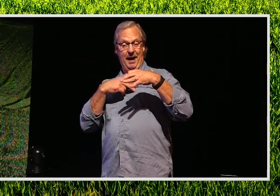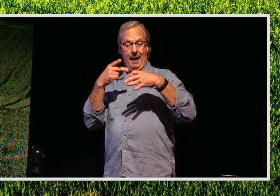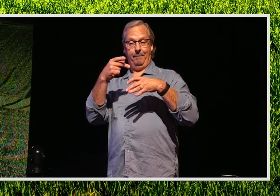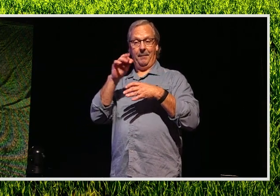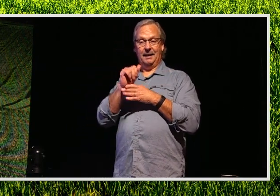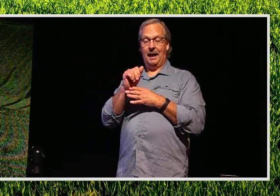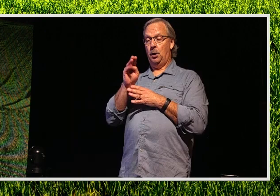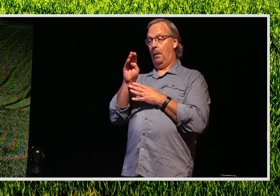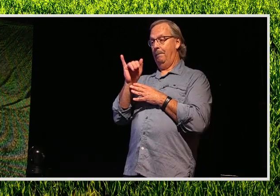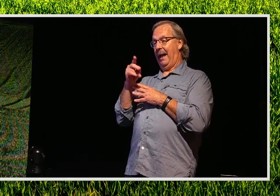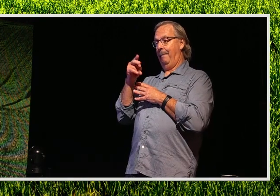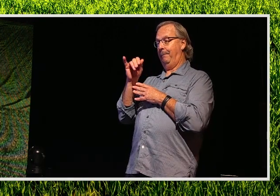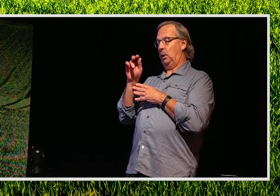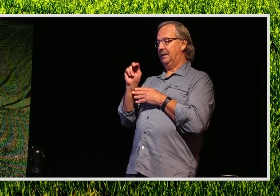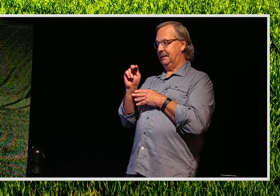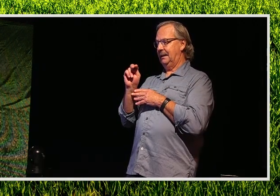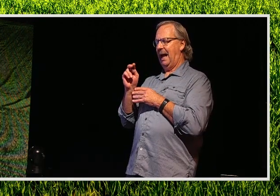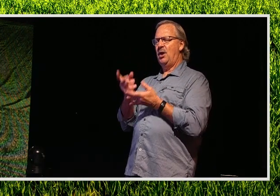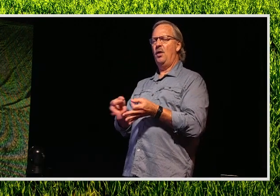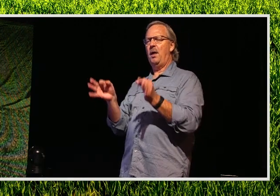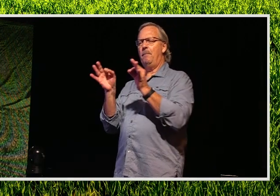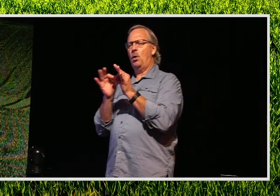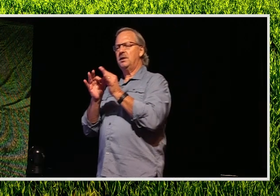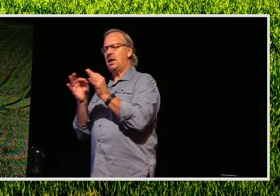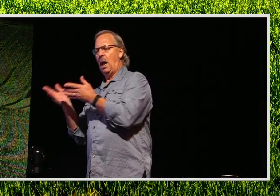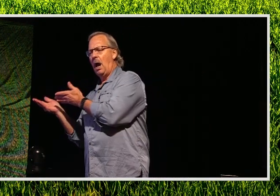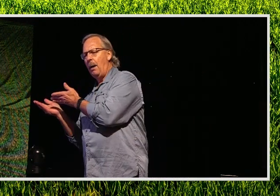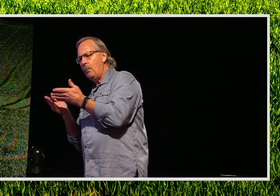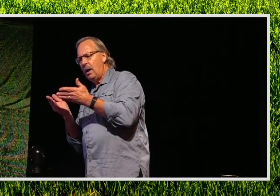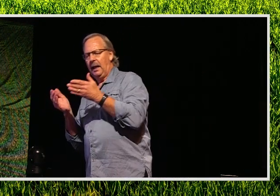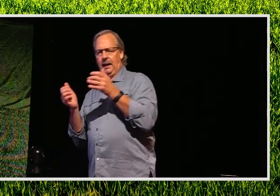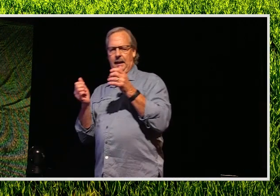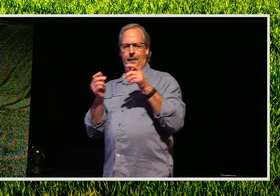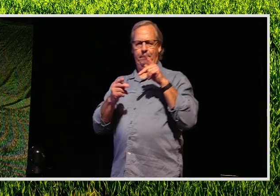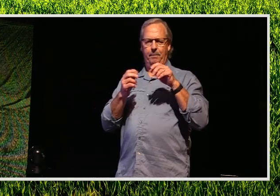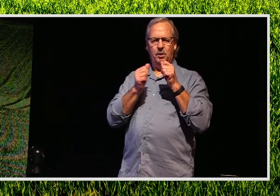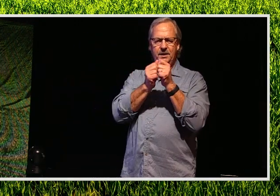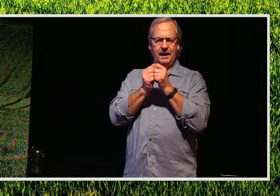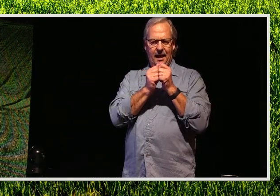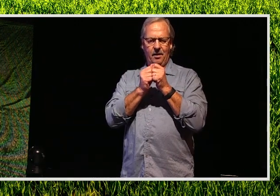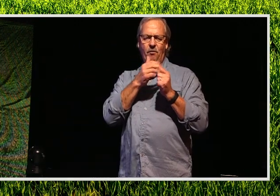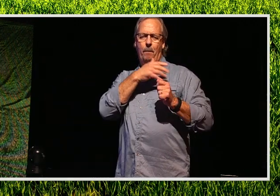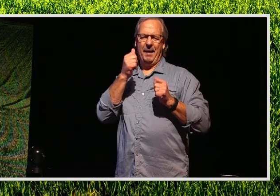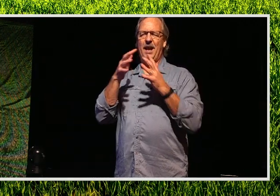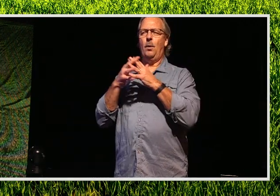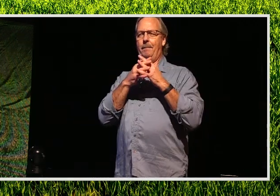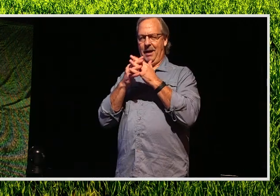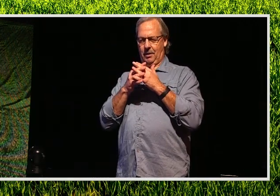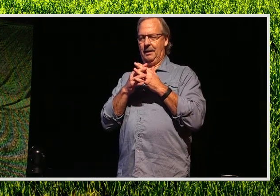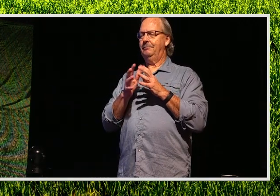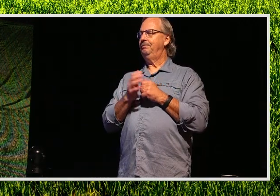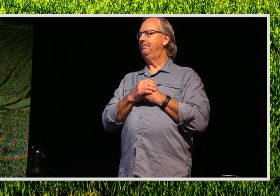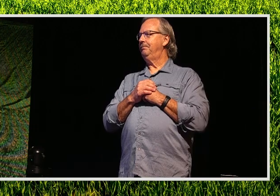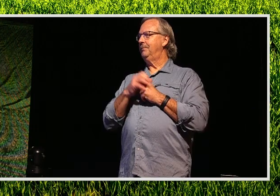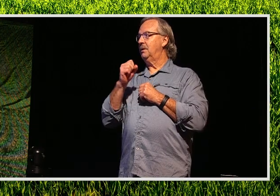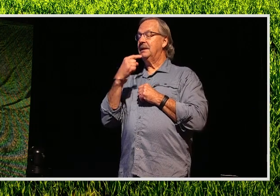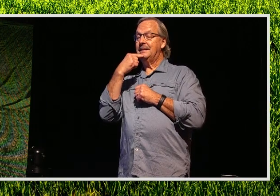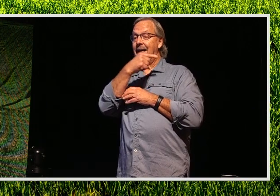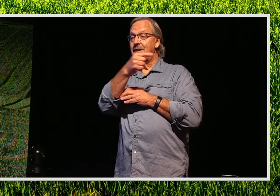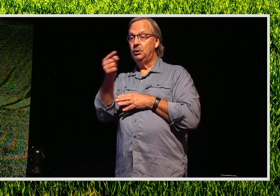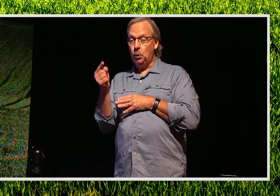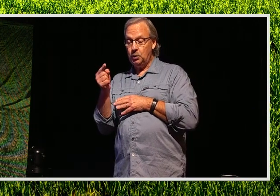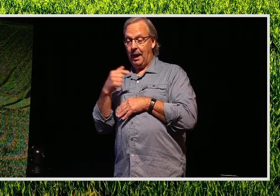bipartisan facts because I know the importance of bringing people together to fight for a better America as opposed to pulling people apart. So as I told you, I